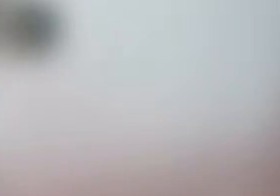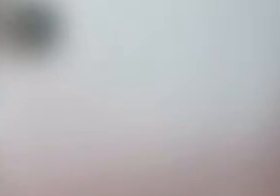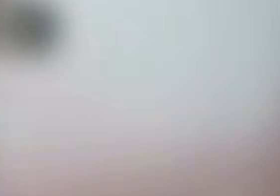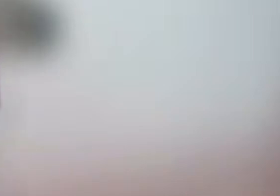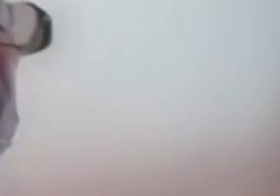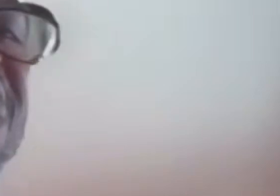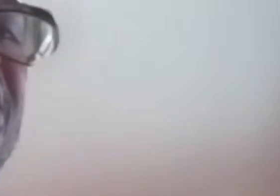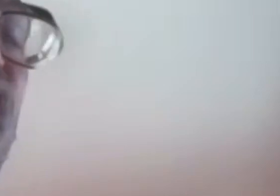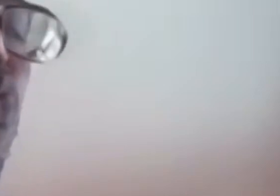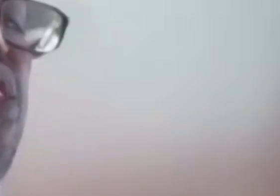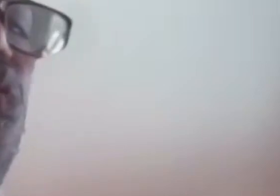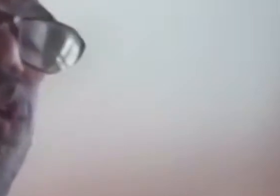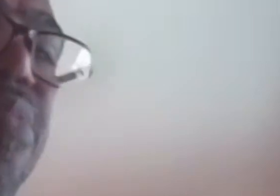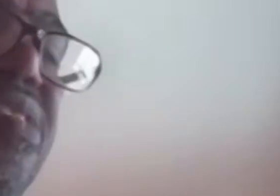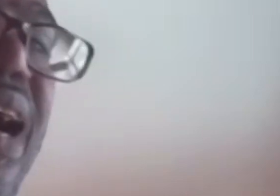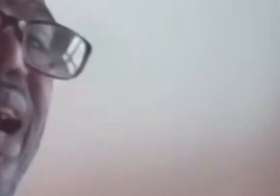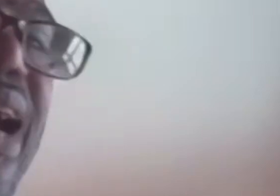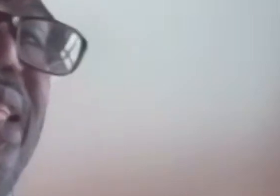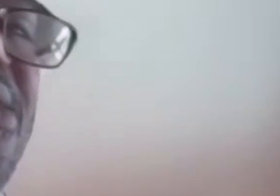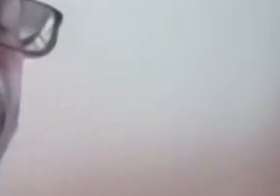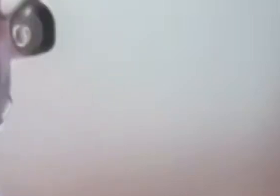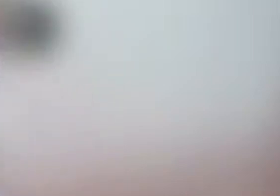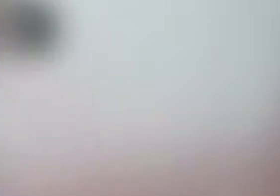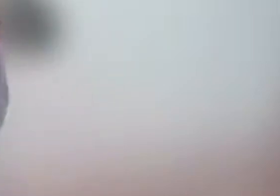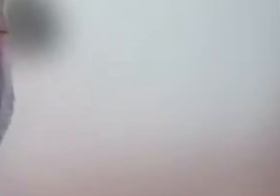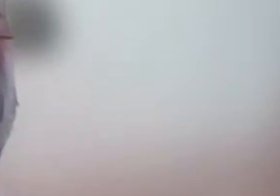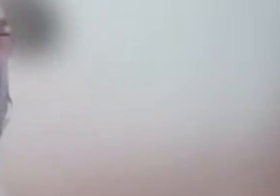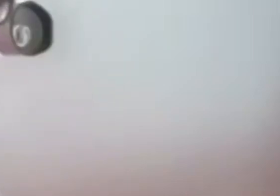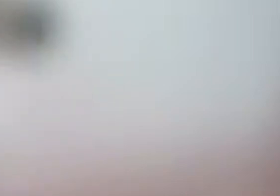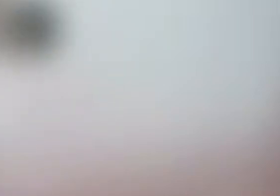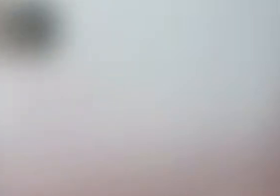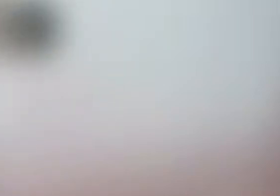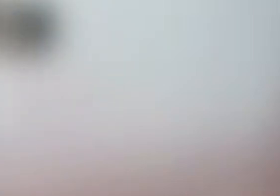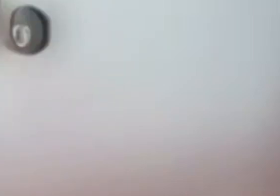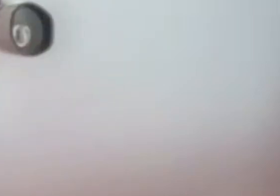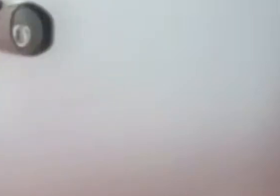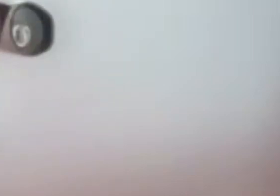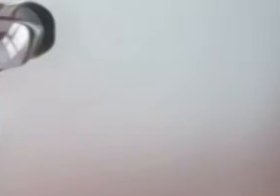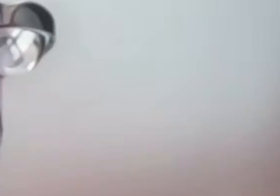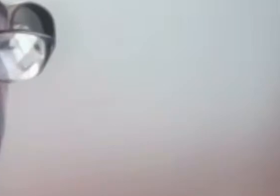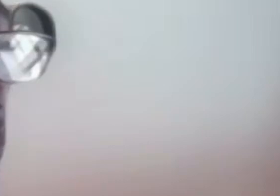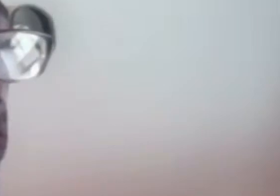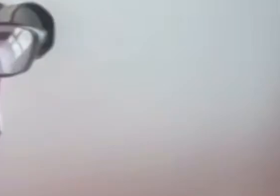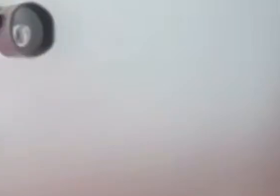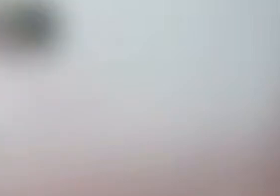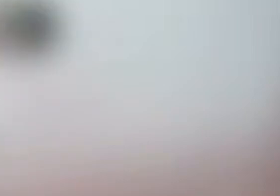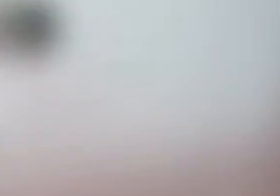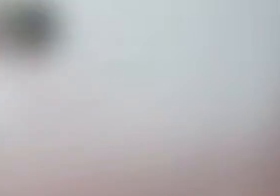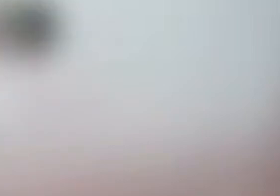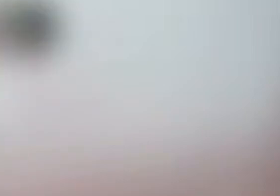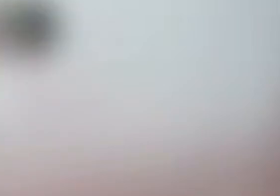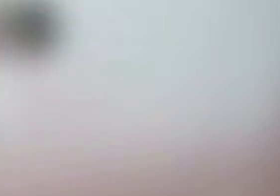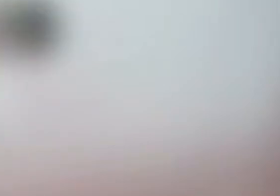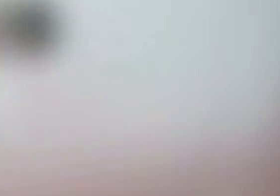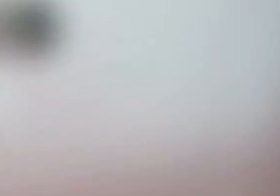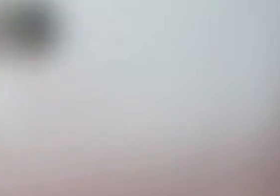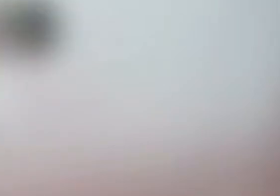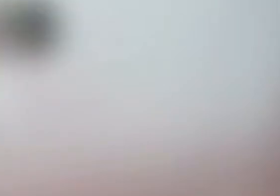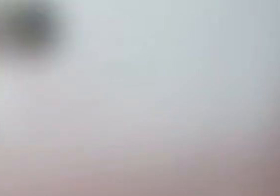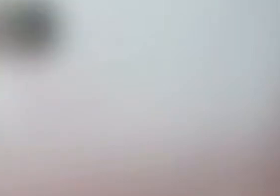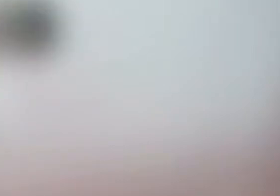we've certainly with the workplace guidance empowered employers to be able to support some of that.